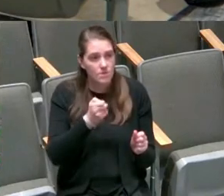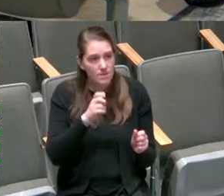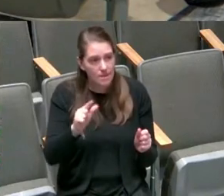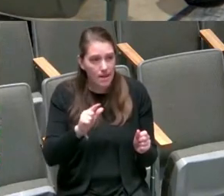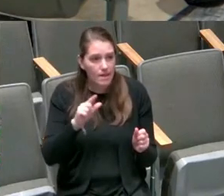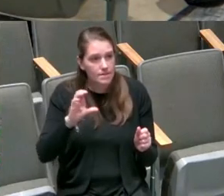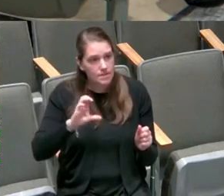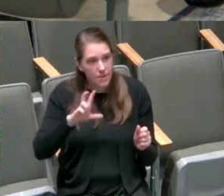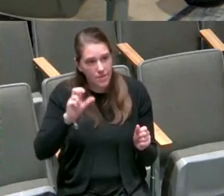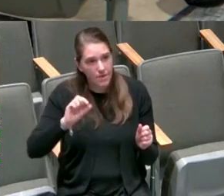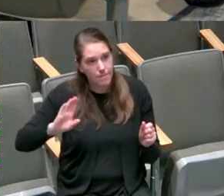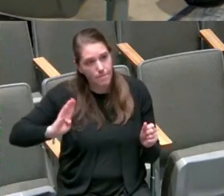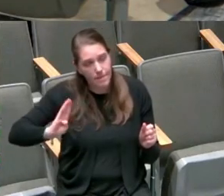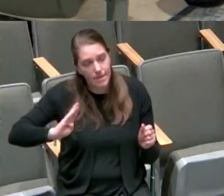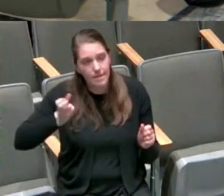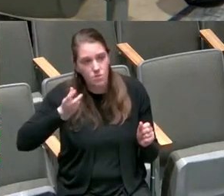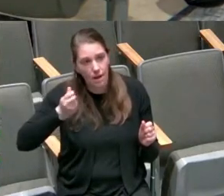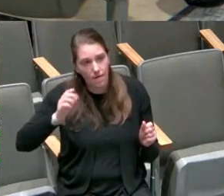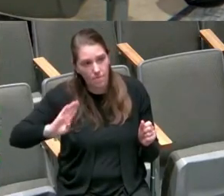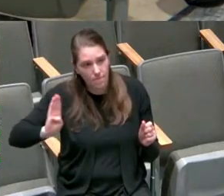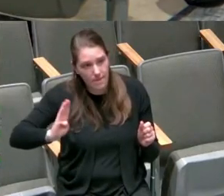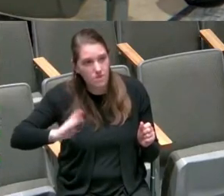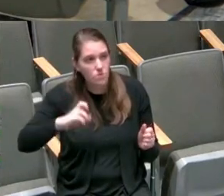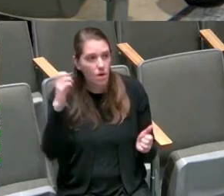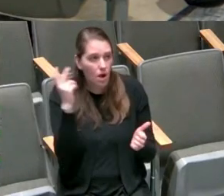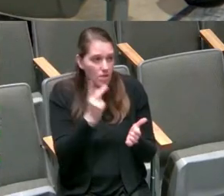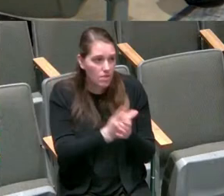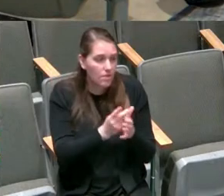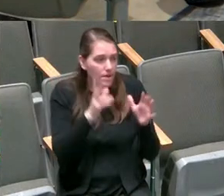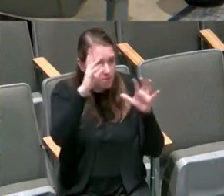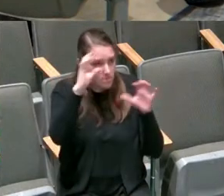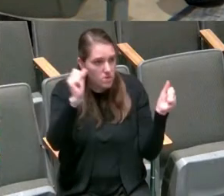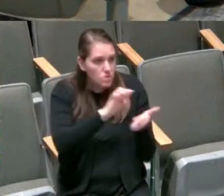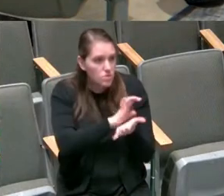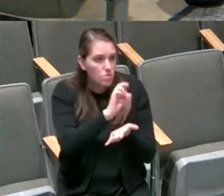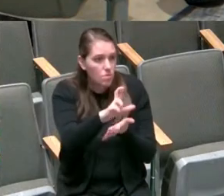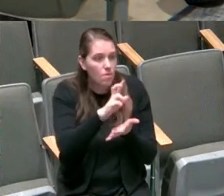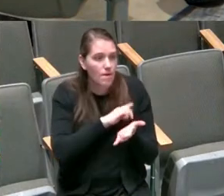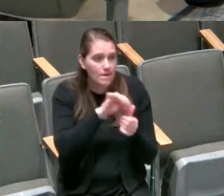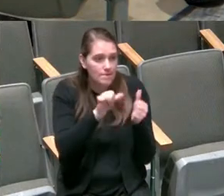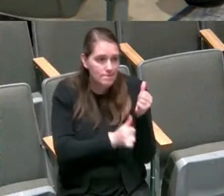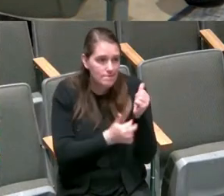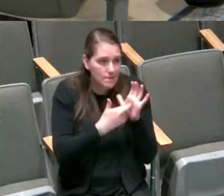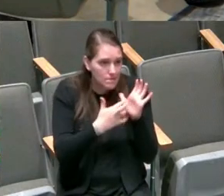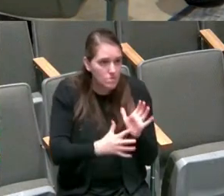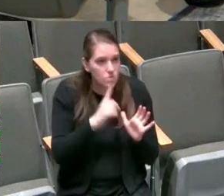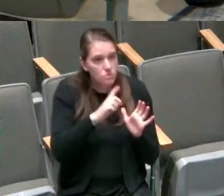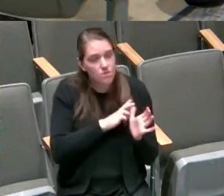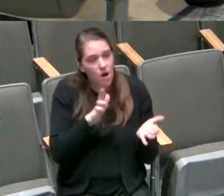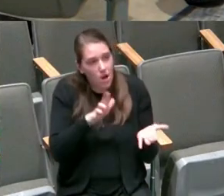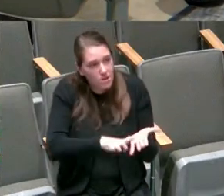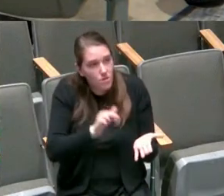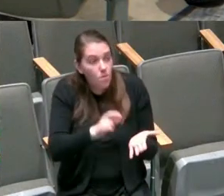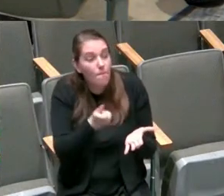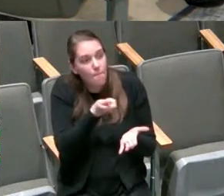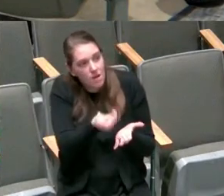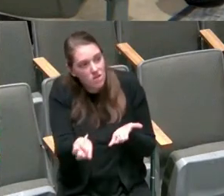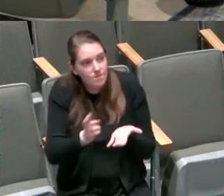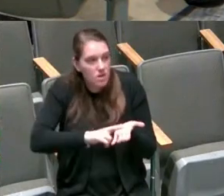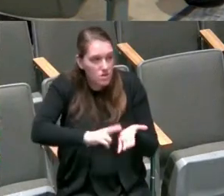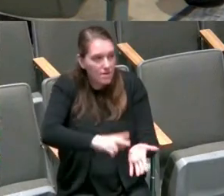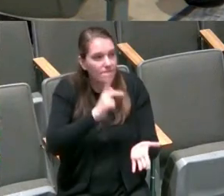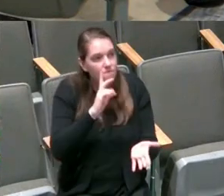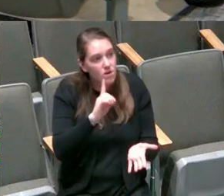c30b12b to authorize the superintendent of schools or a designee thereof to enter into a contract or contracts for